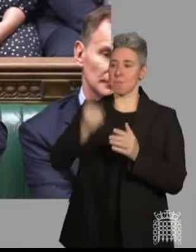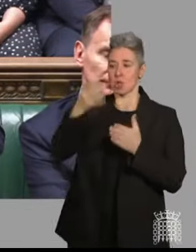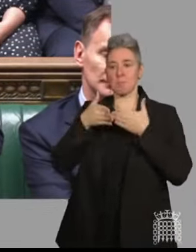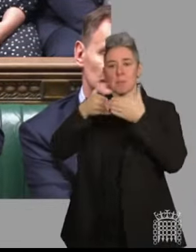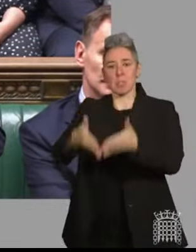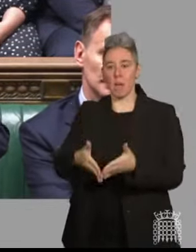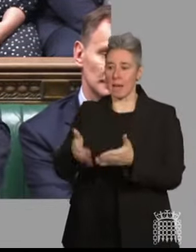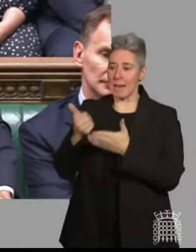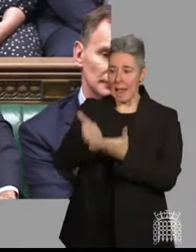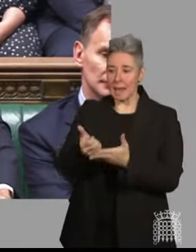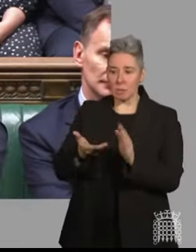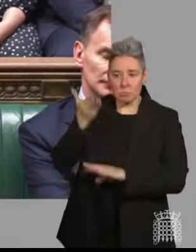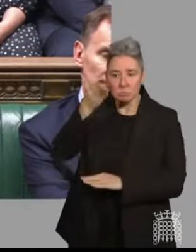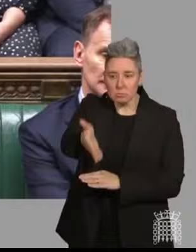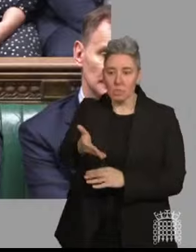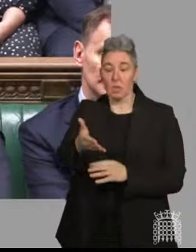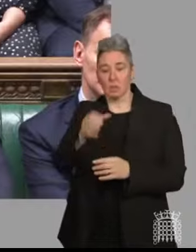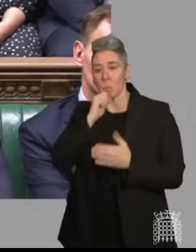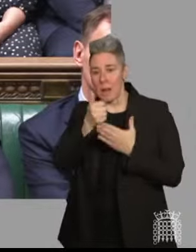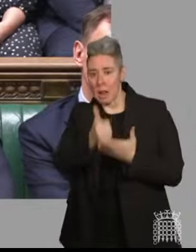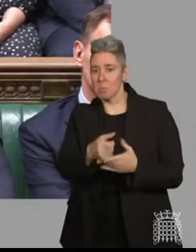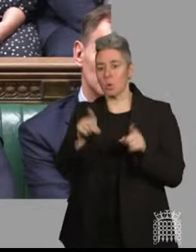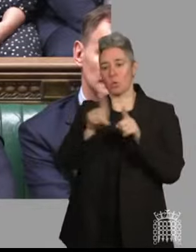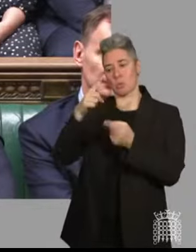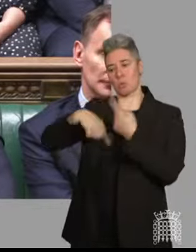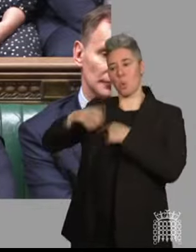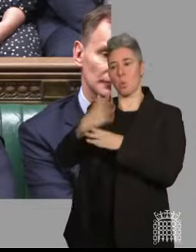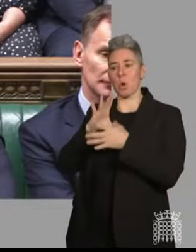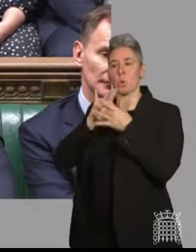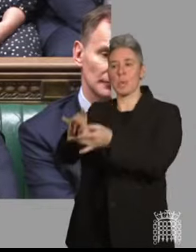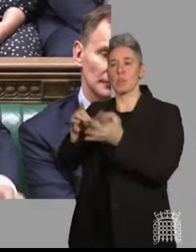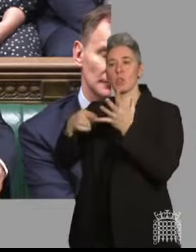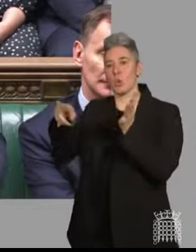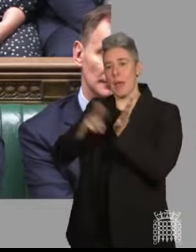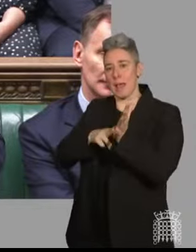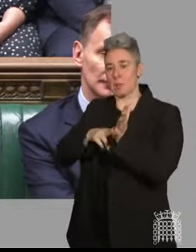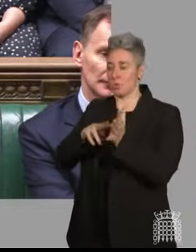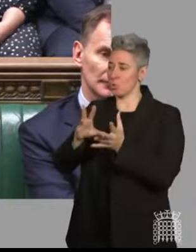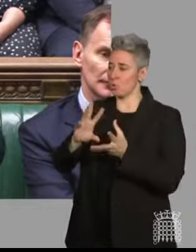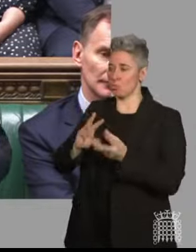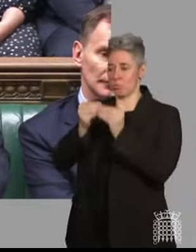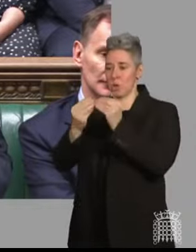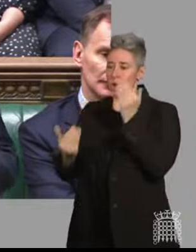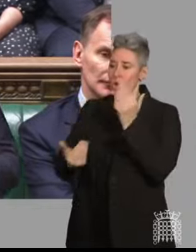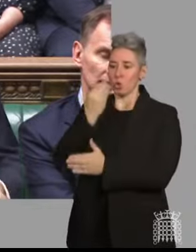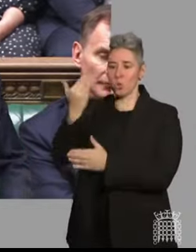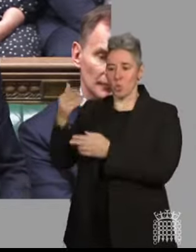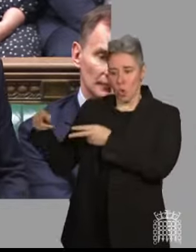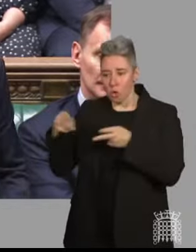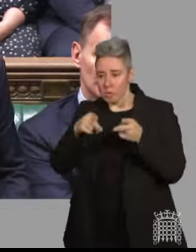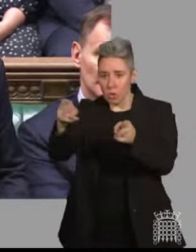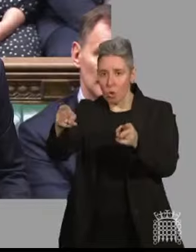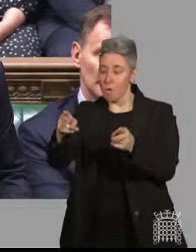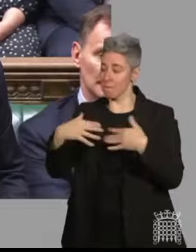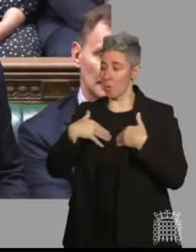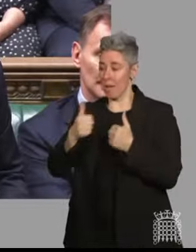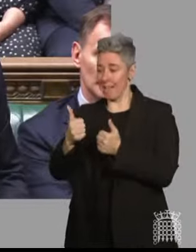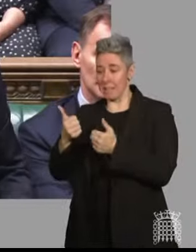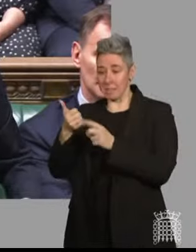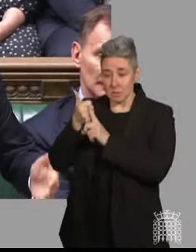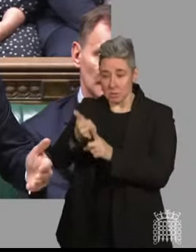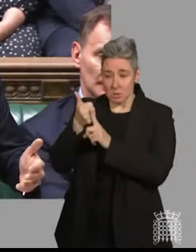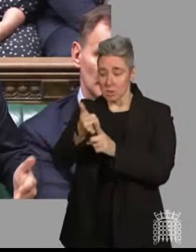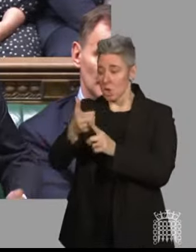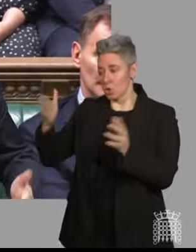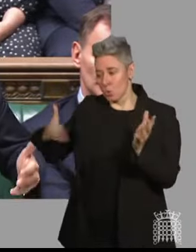new humanitarian land corridor from Jordan into Gaza, because I agree with her, we want to see more aid into Gaza helping the most vulnerable